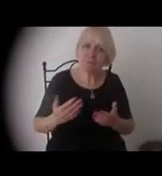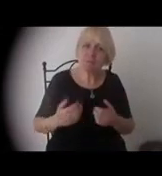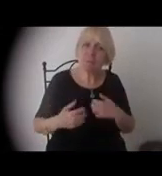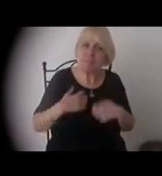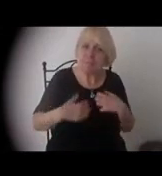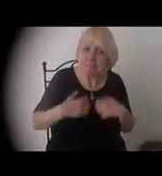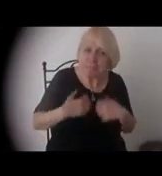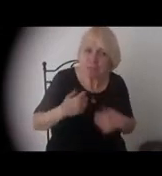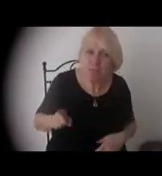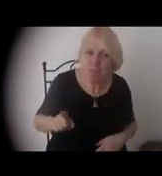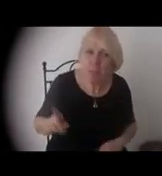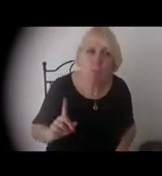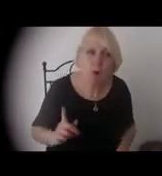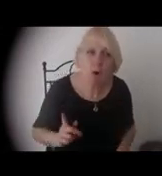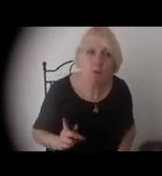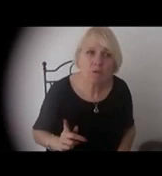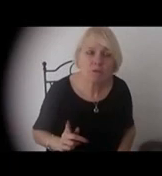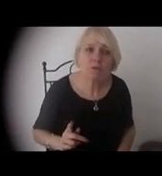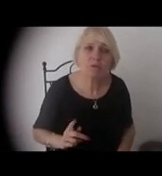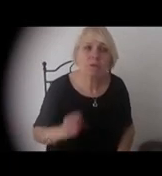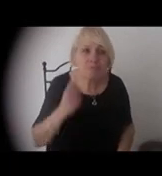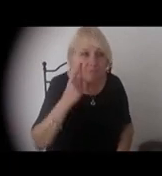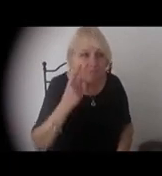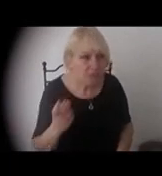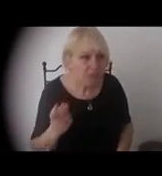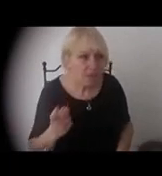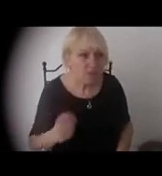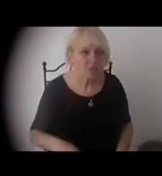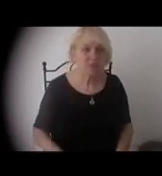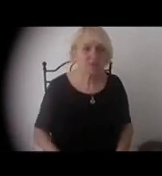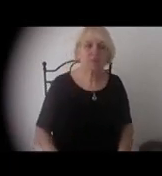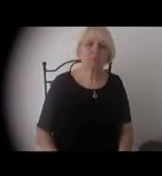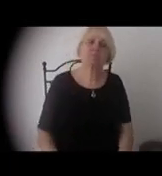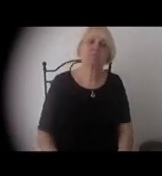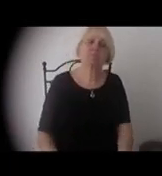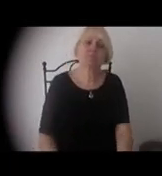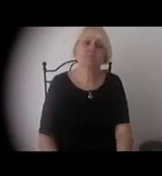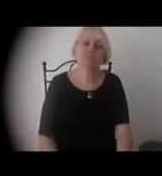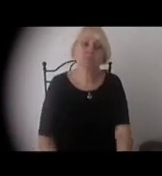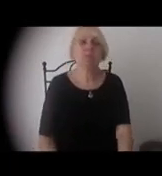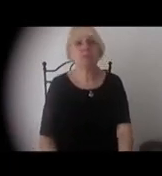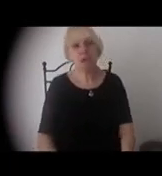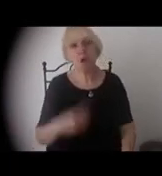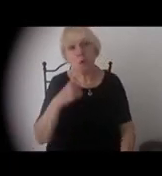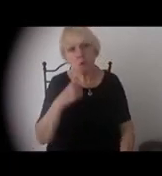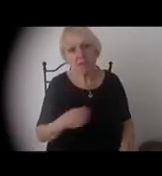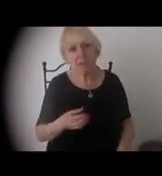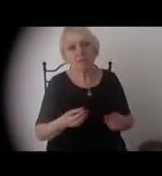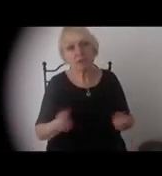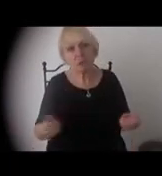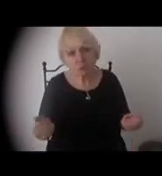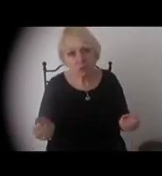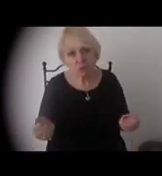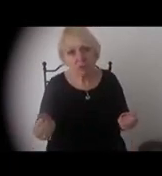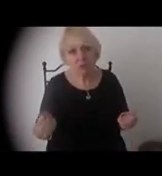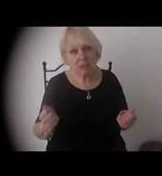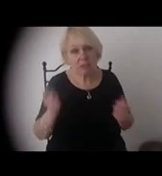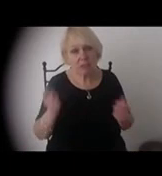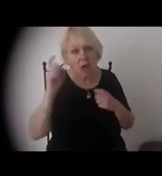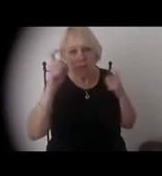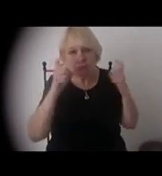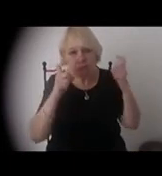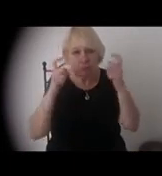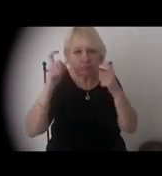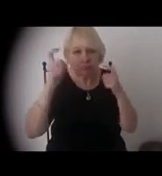And yes, okay. So I think what we're saying is resources, curiosity, ask,